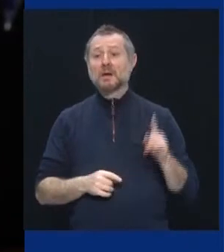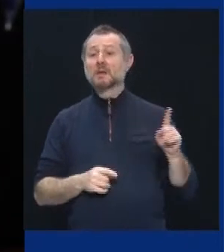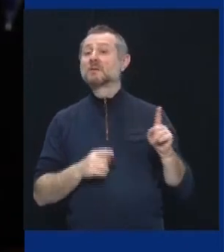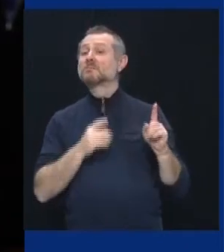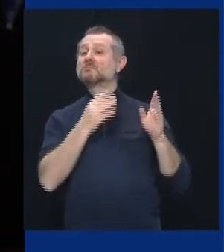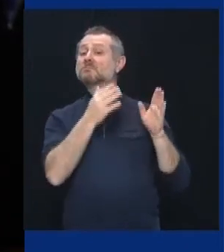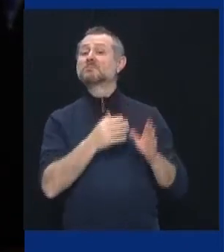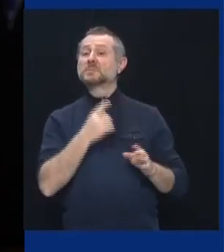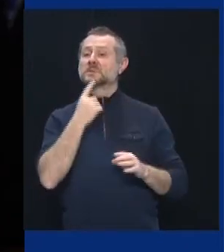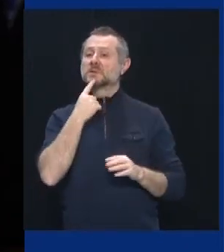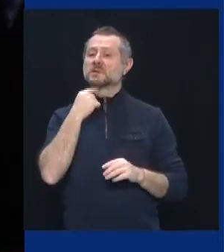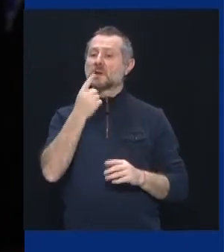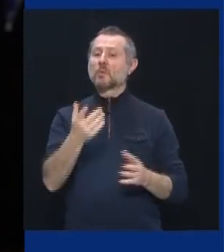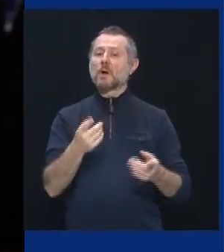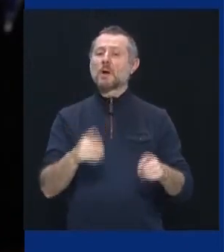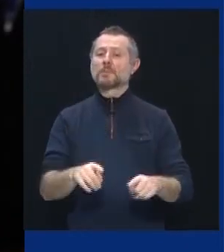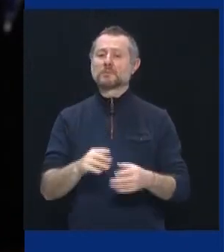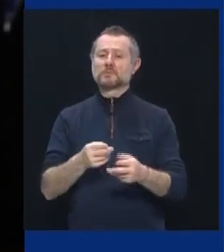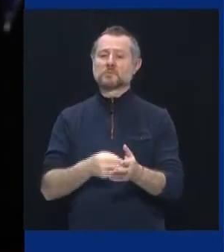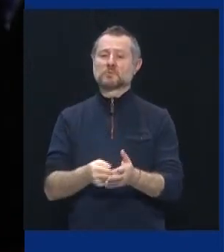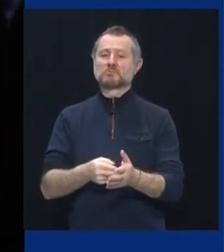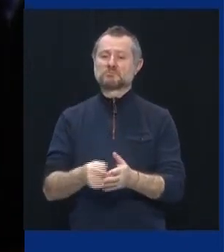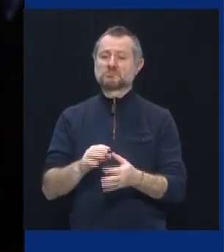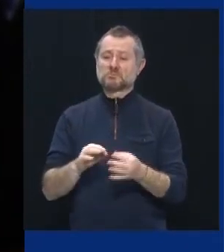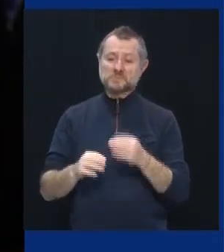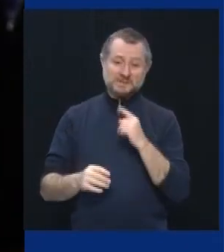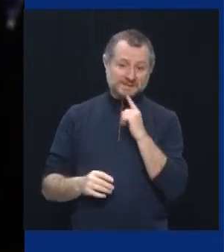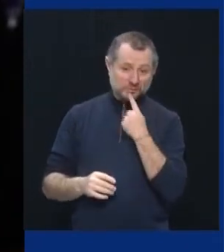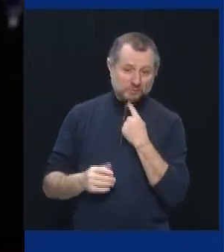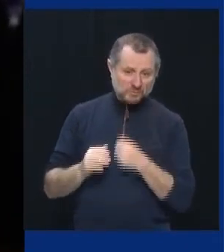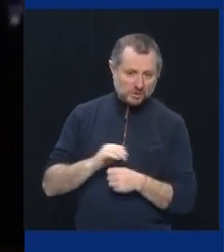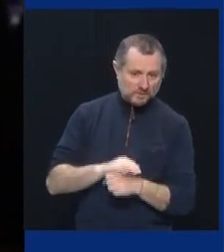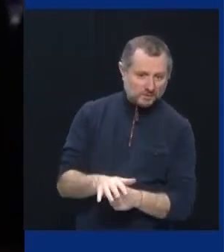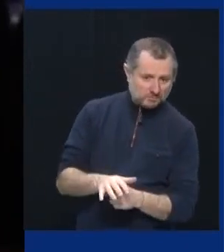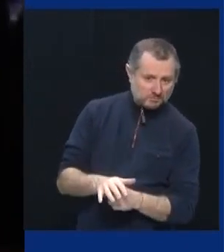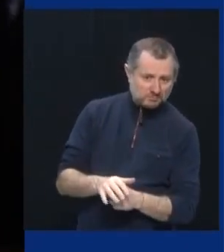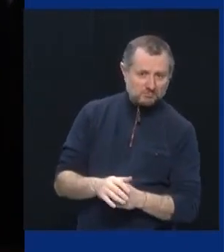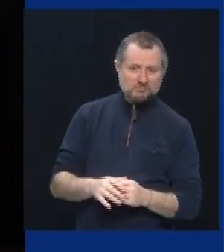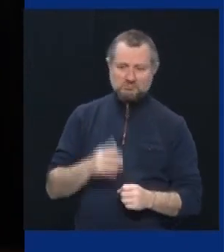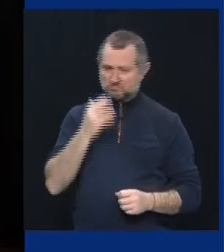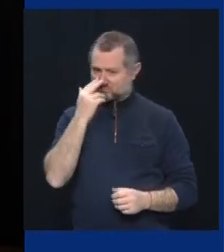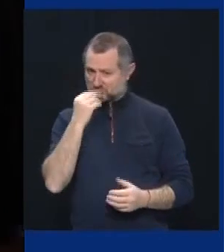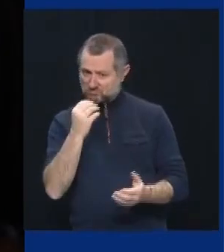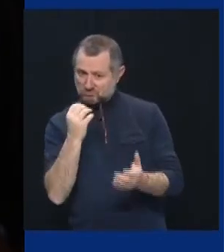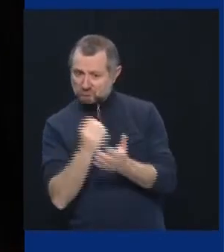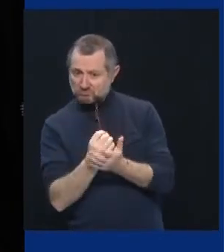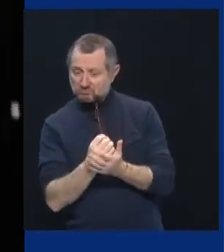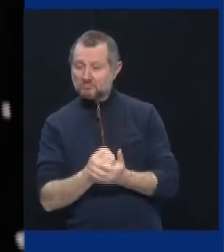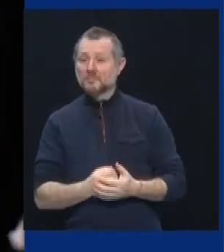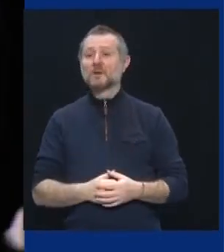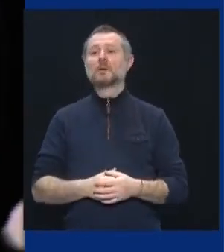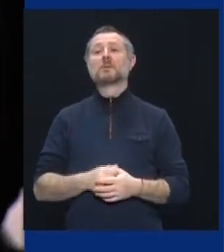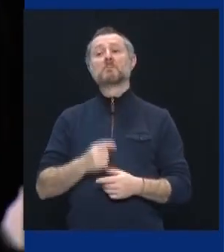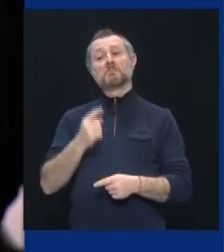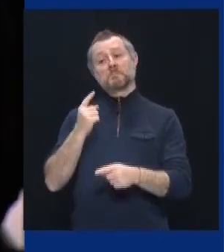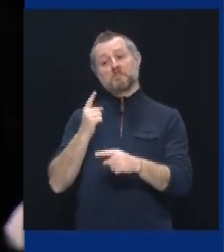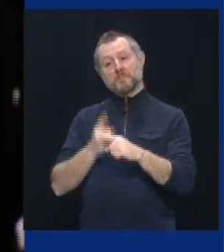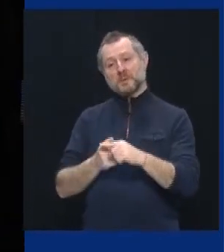This is some very serious business. And he not only brought the most